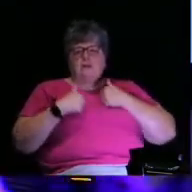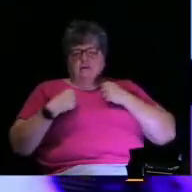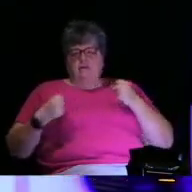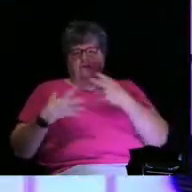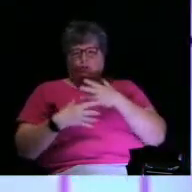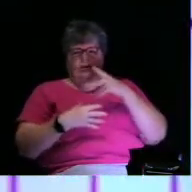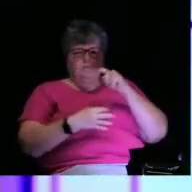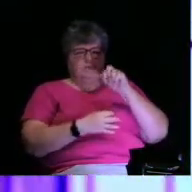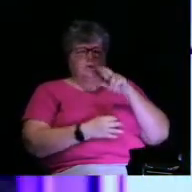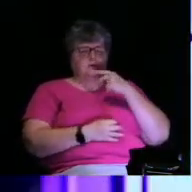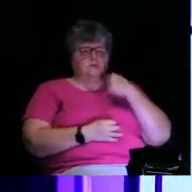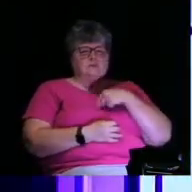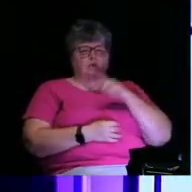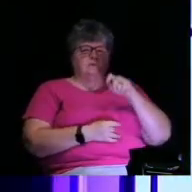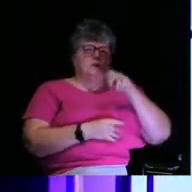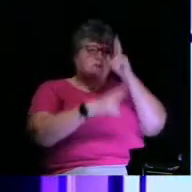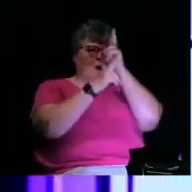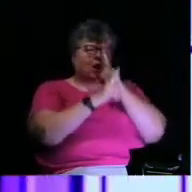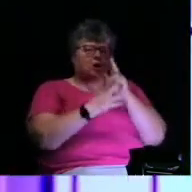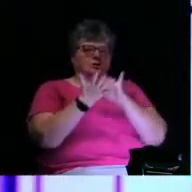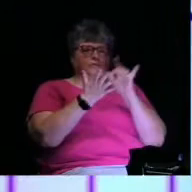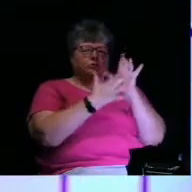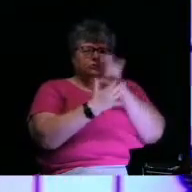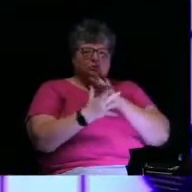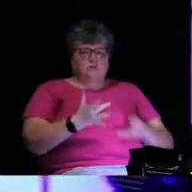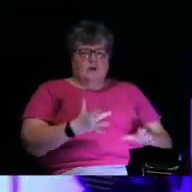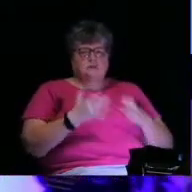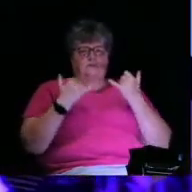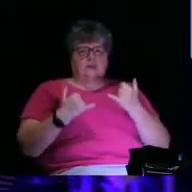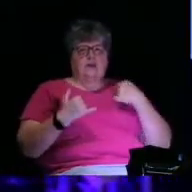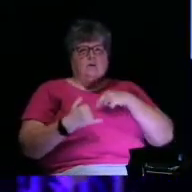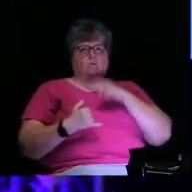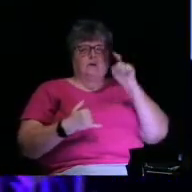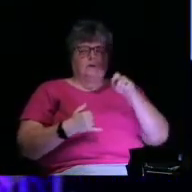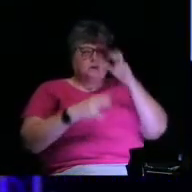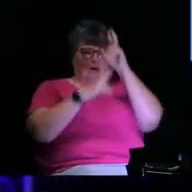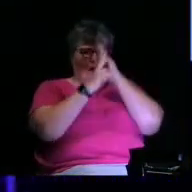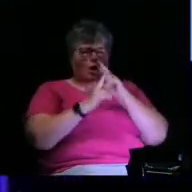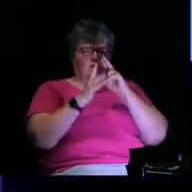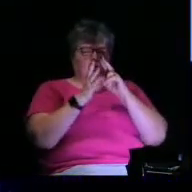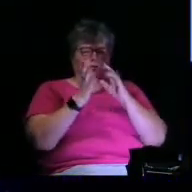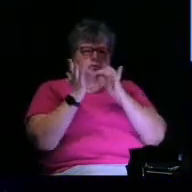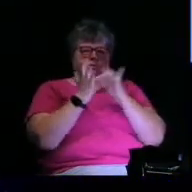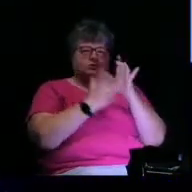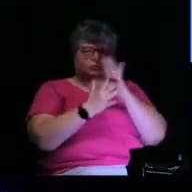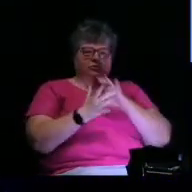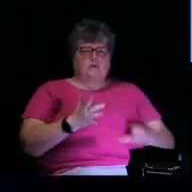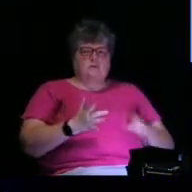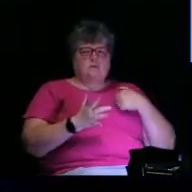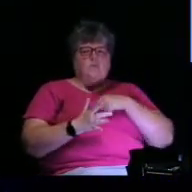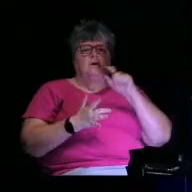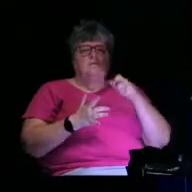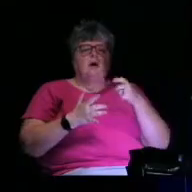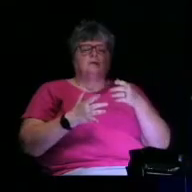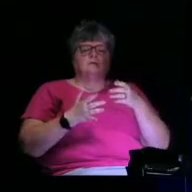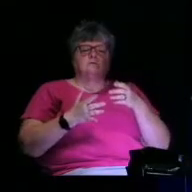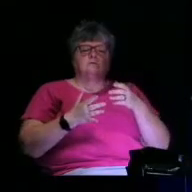us we gotta honor Jesus Christ. Today we've got to honor Jesus Christ more than we ever have. Let's resolve to honor